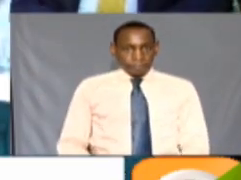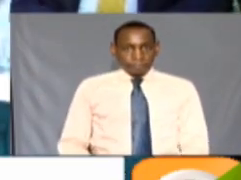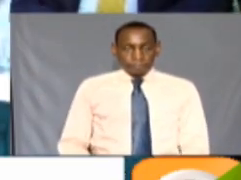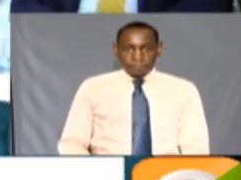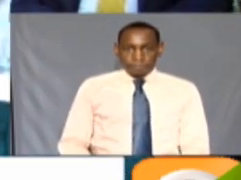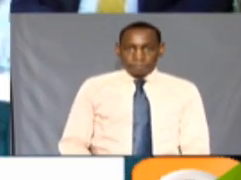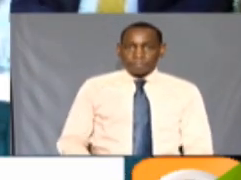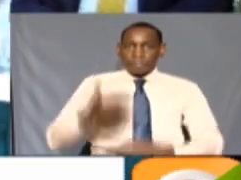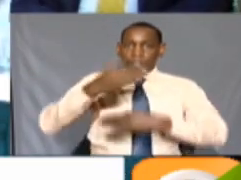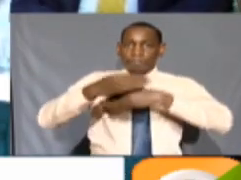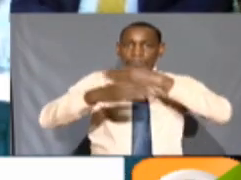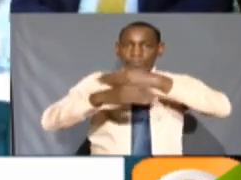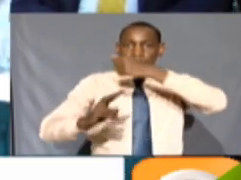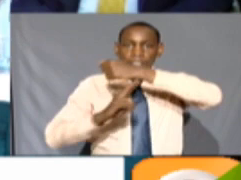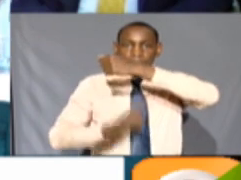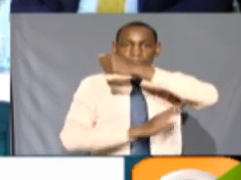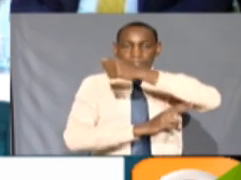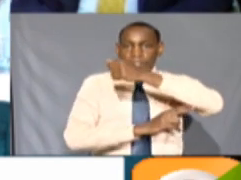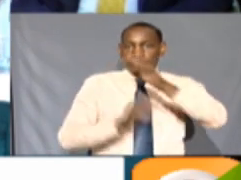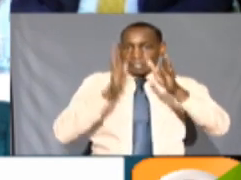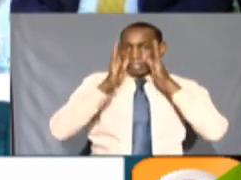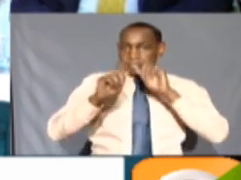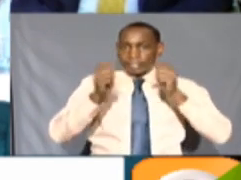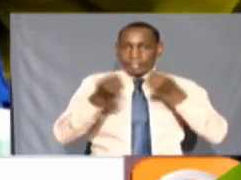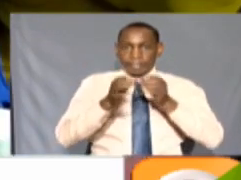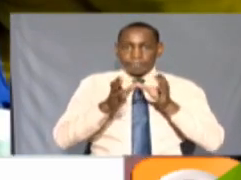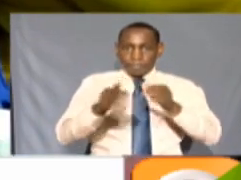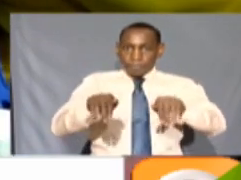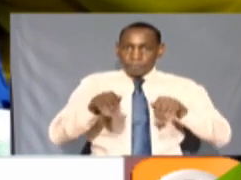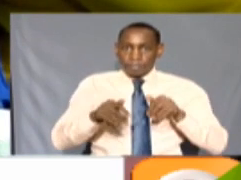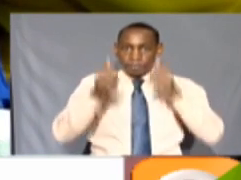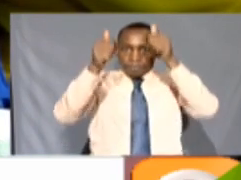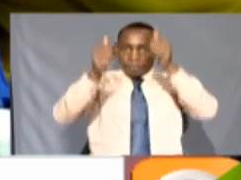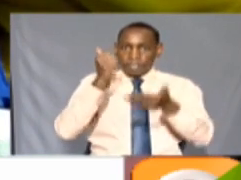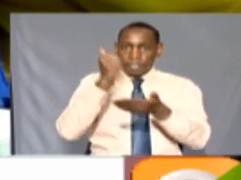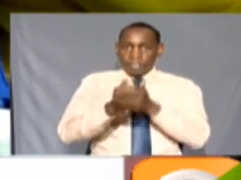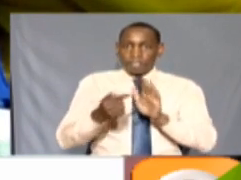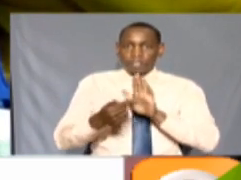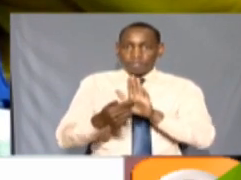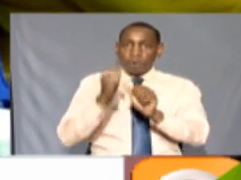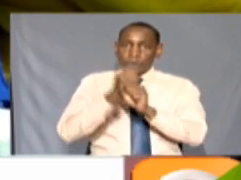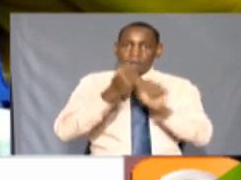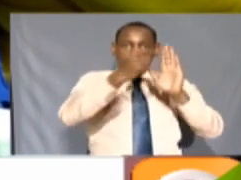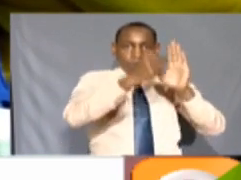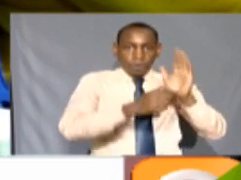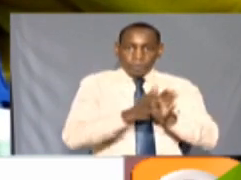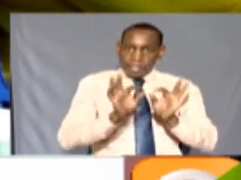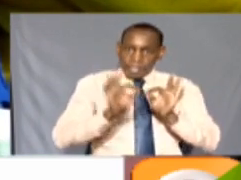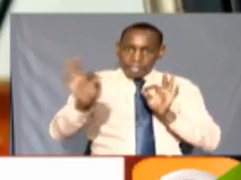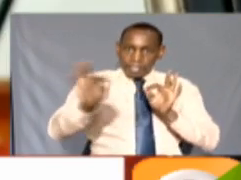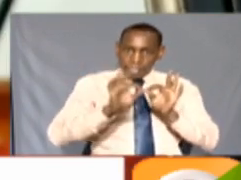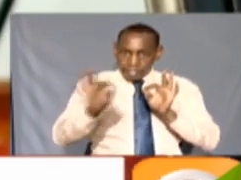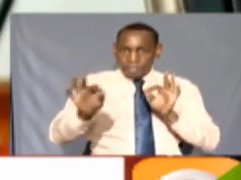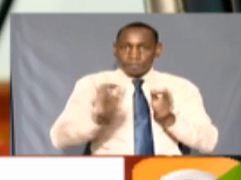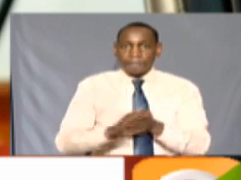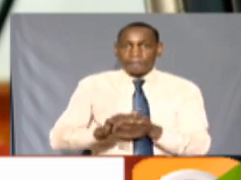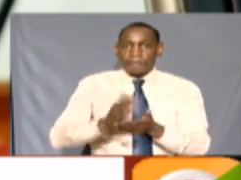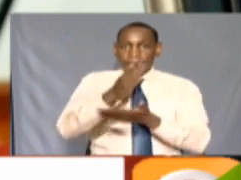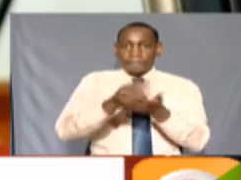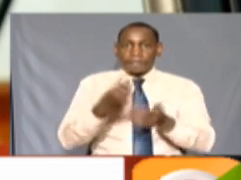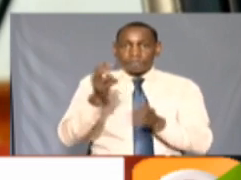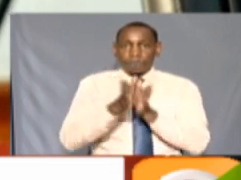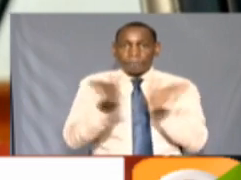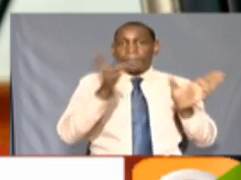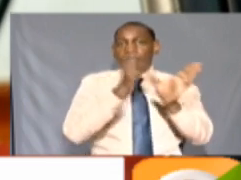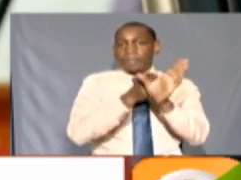As the Building Bridges Initiative Task Force awaits gazettement to spell out their terms of reference and the duration of the extension, phase two of public